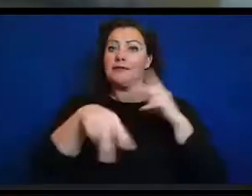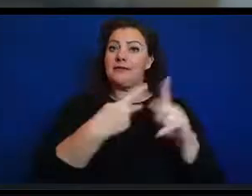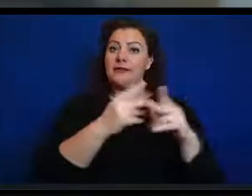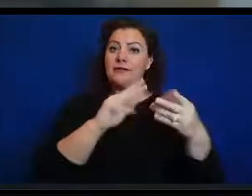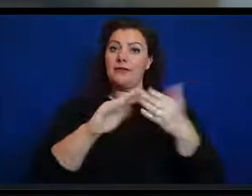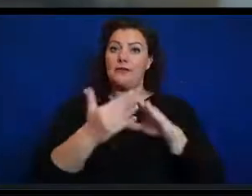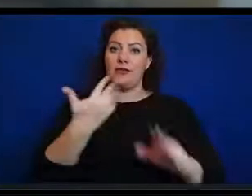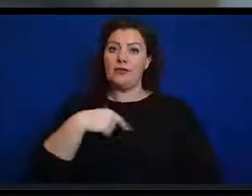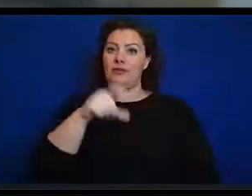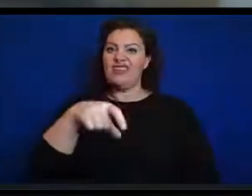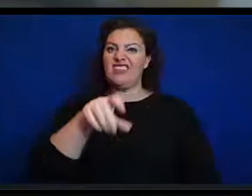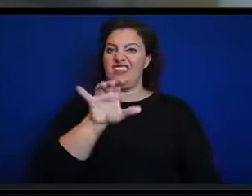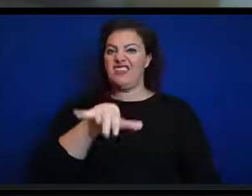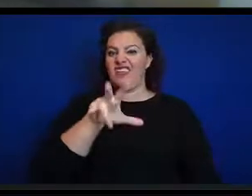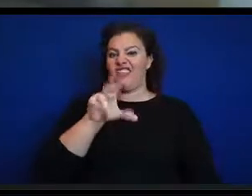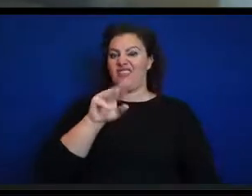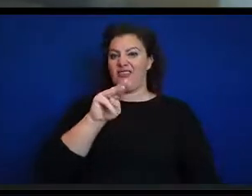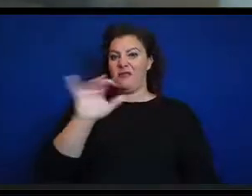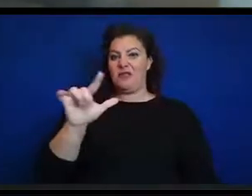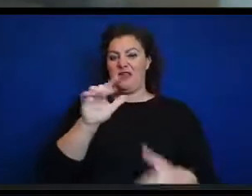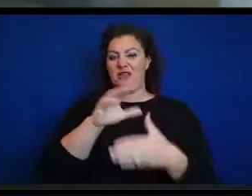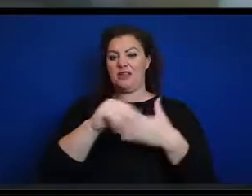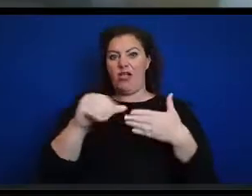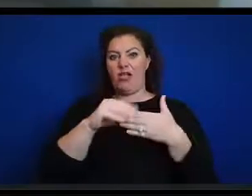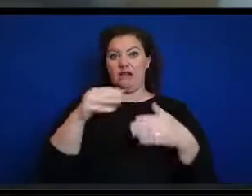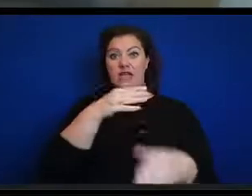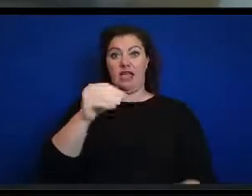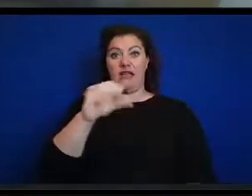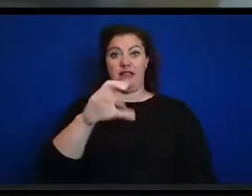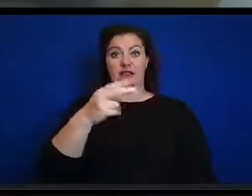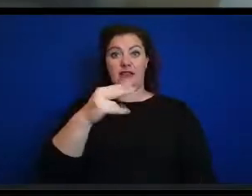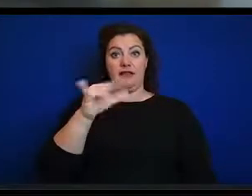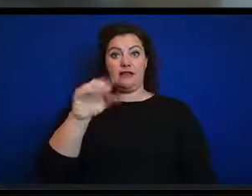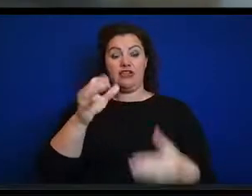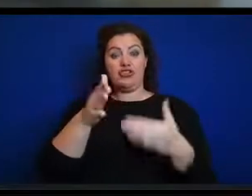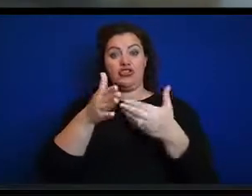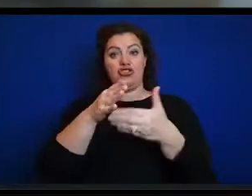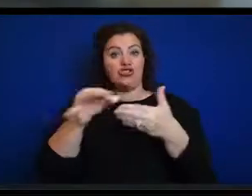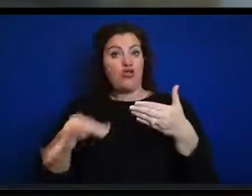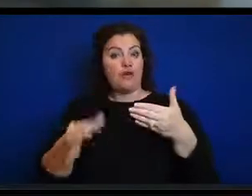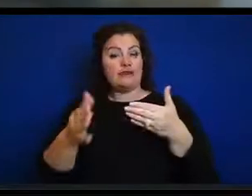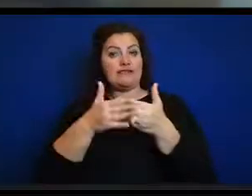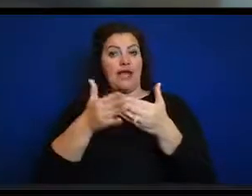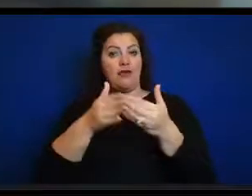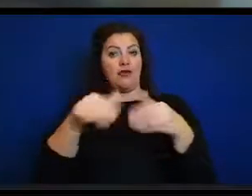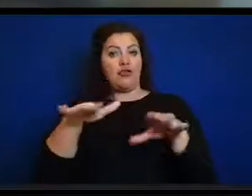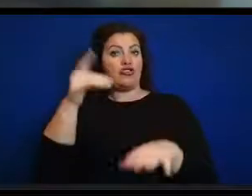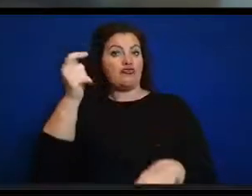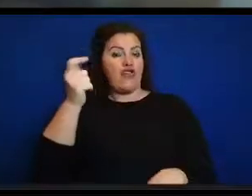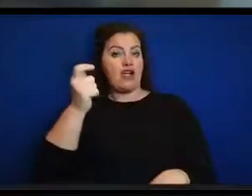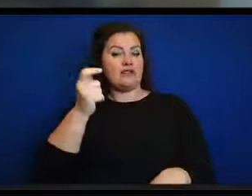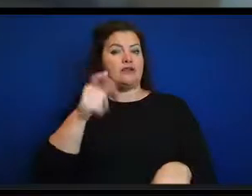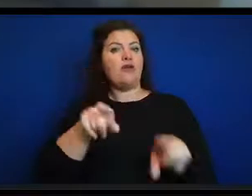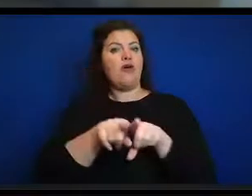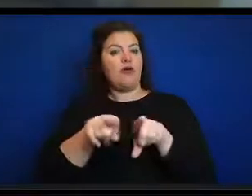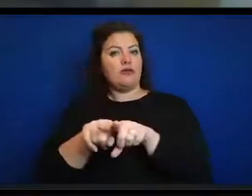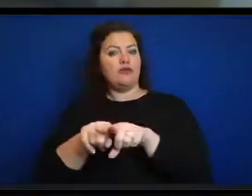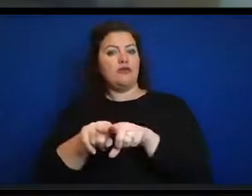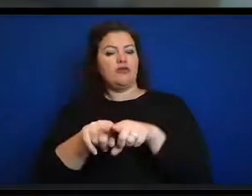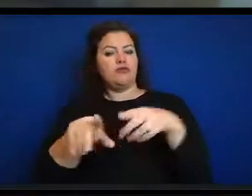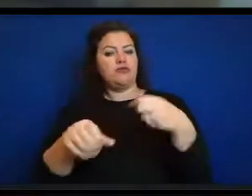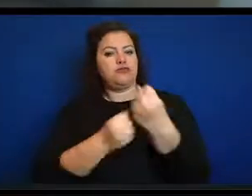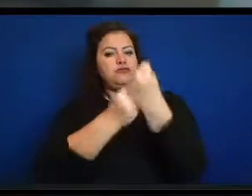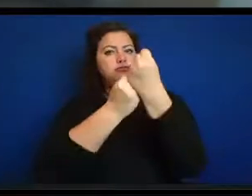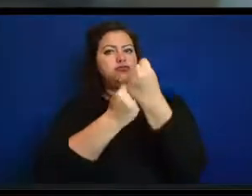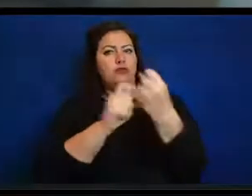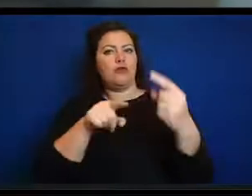the $30 million in a Choice Neighborhood Grant is also enhanced when you've got a private